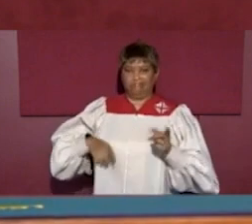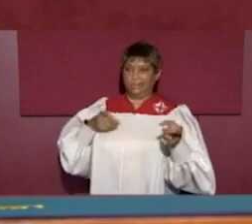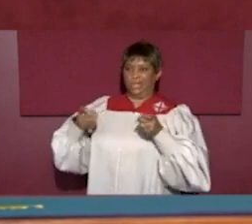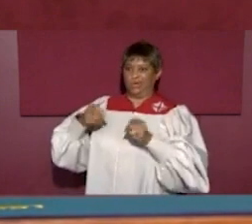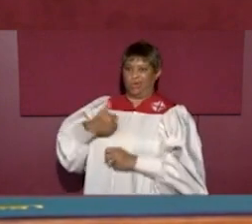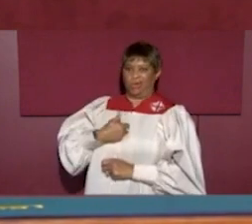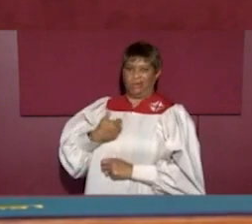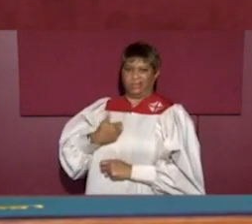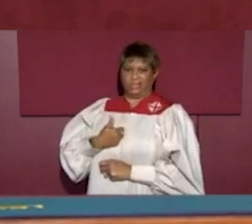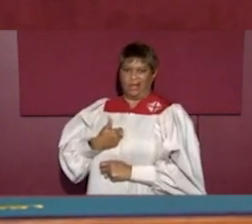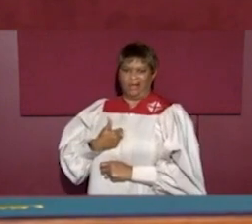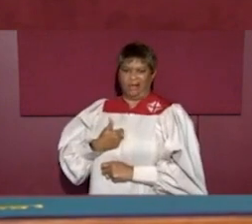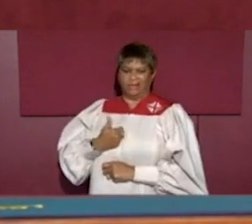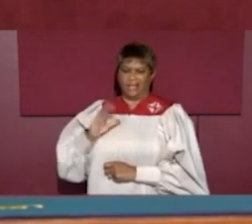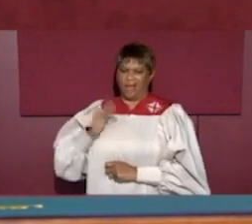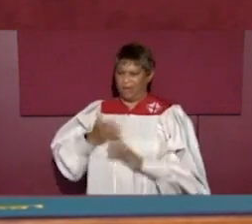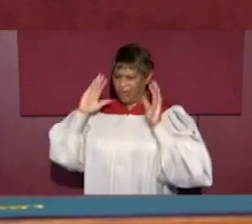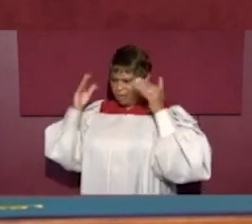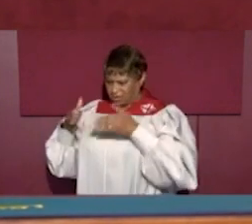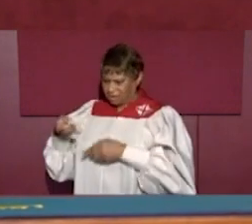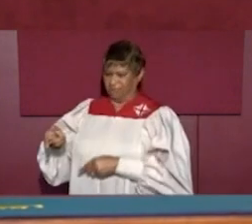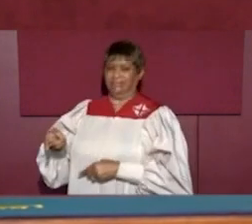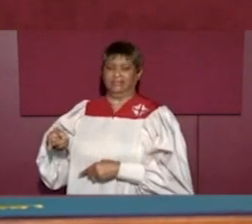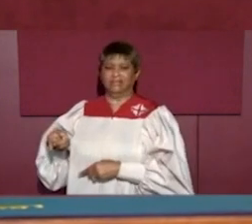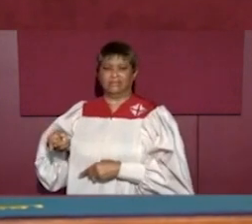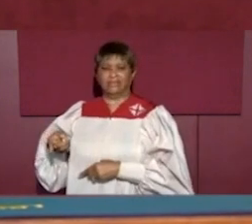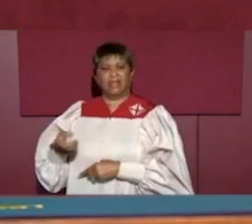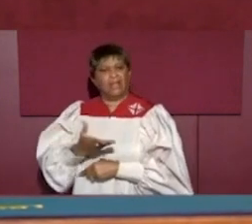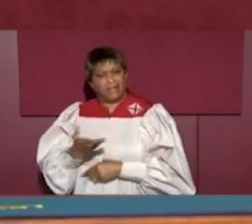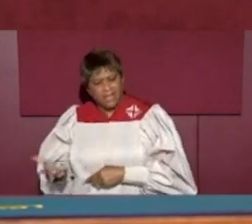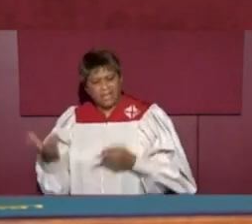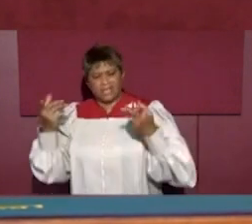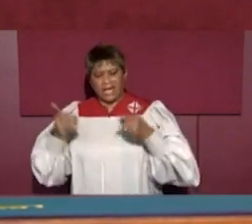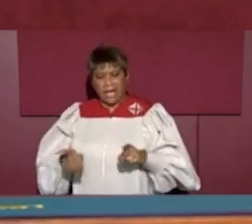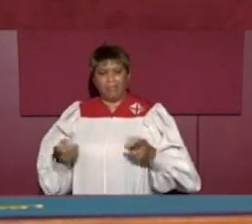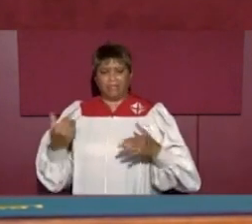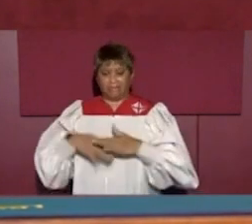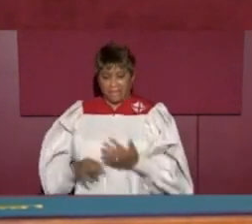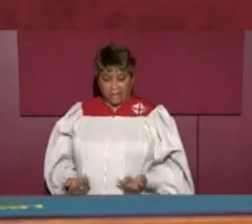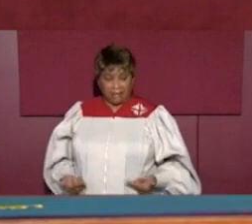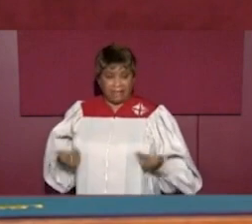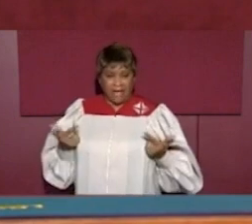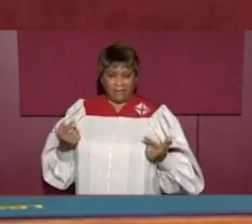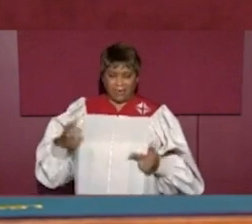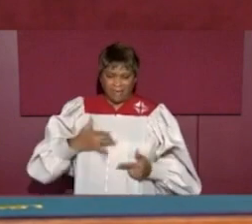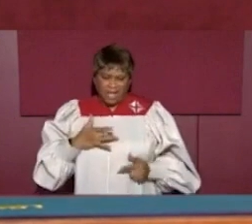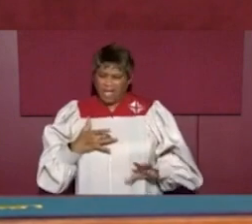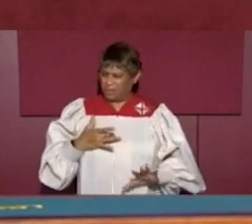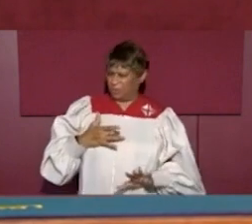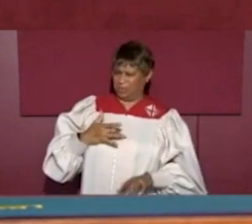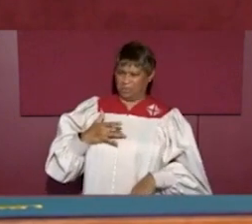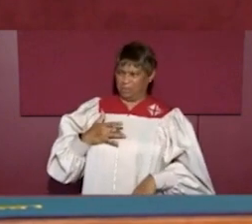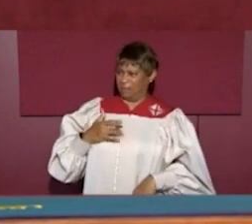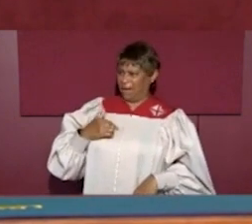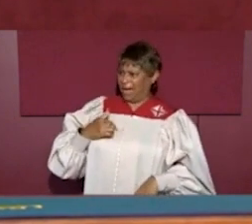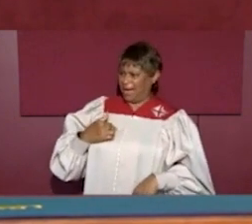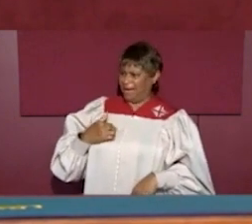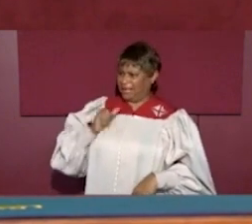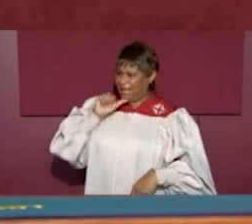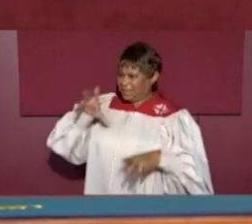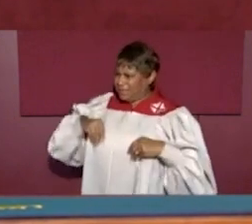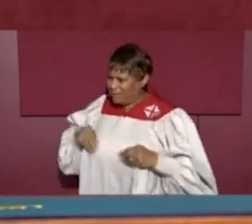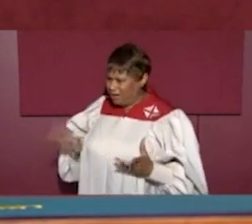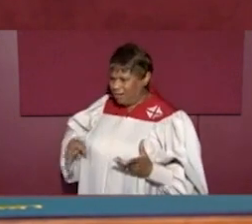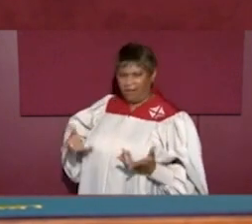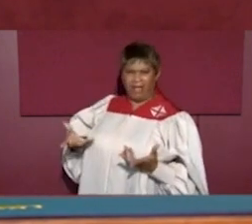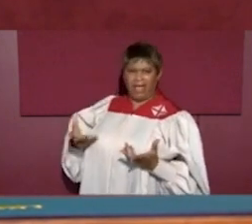that's primarily where our focus is. You know, those things that happen to us in our lives that we feel like we had no say over. Because if